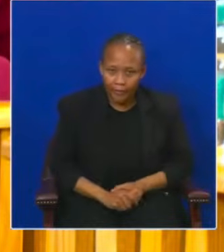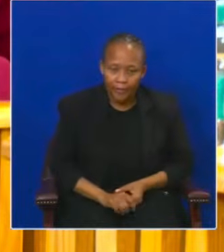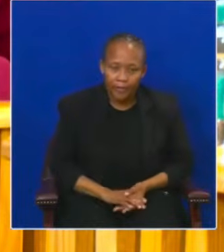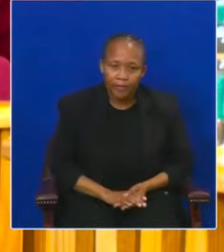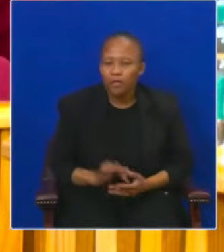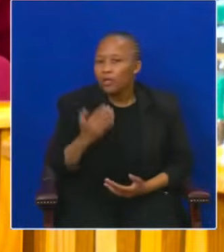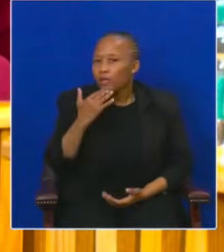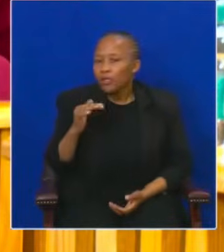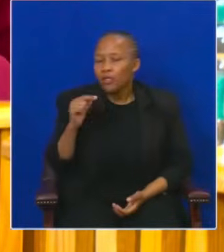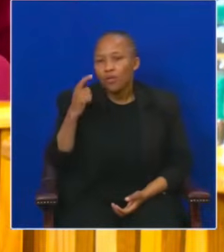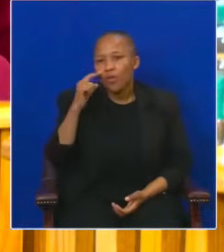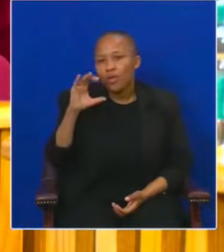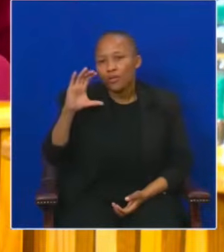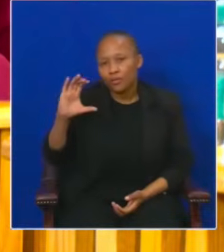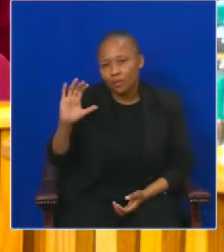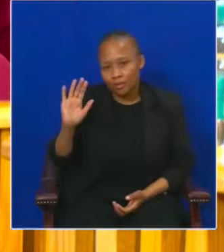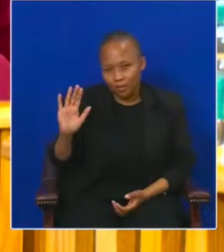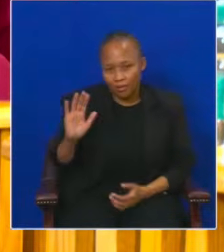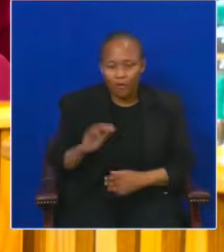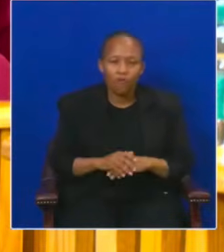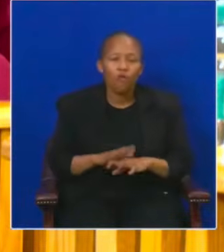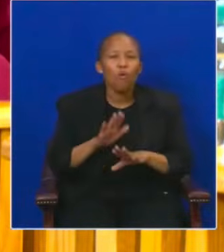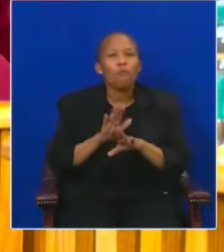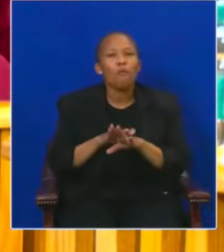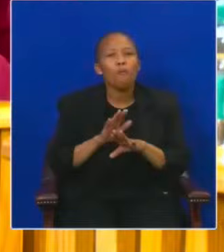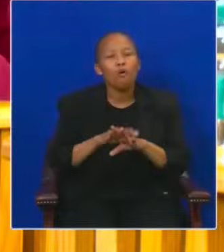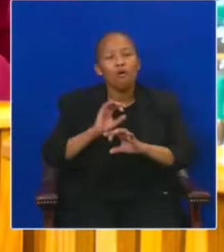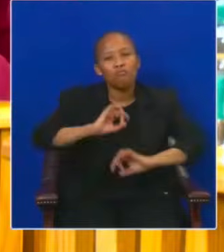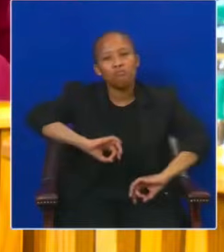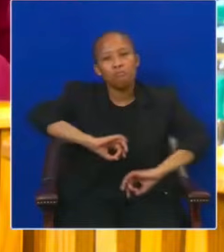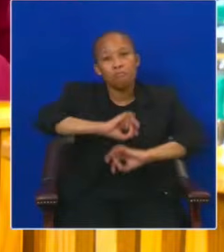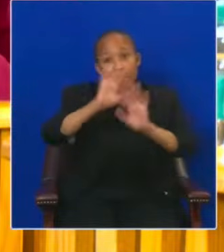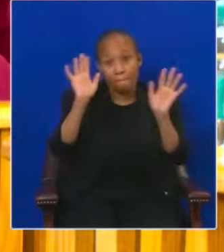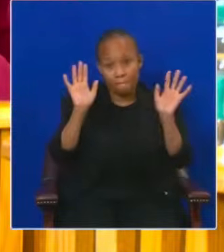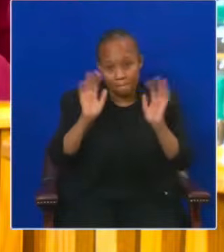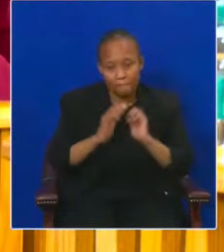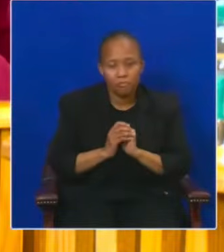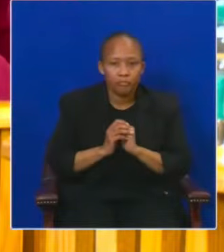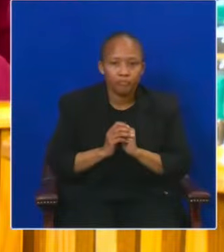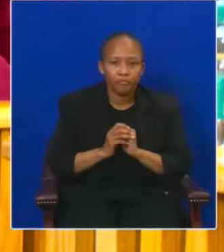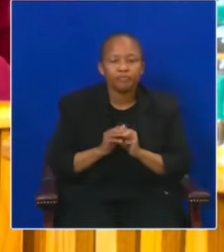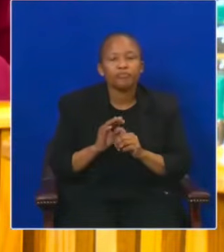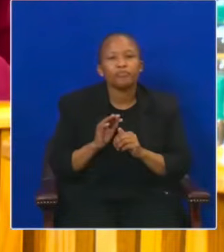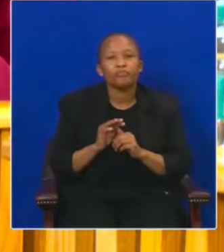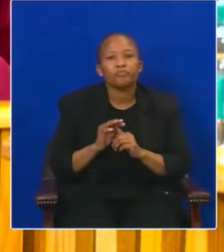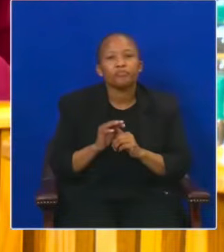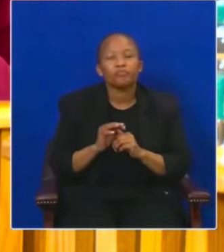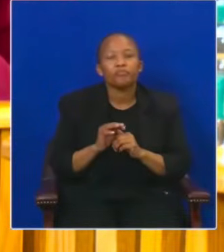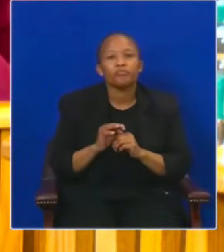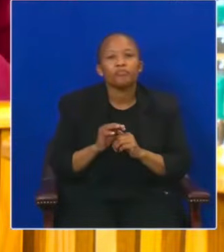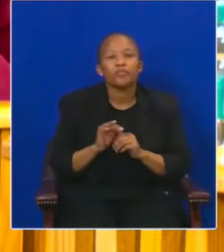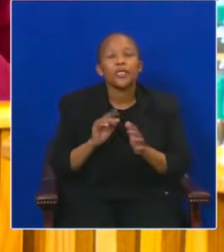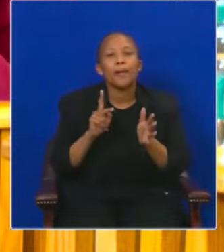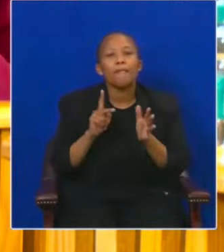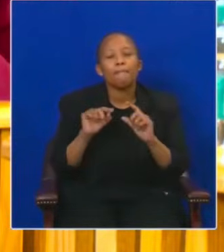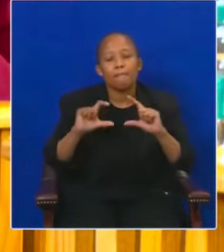Just for further clarification, could you turn back to paragraph 45.2?